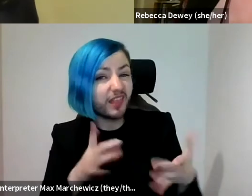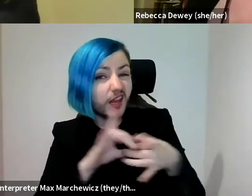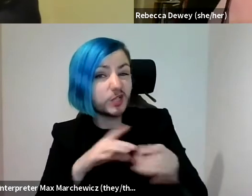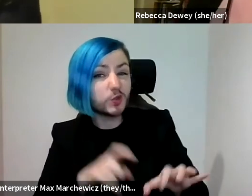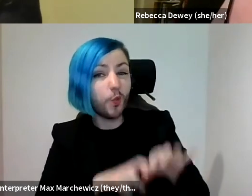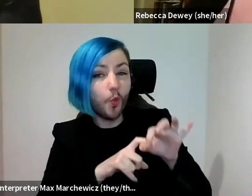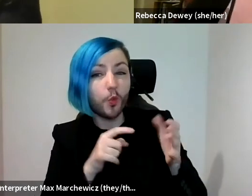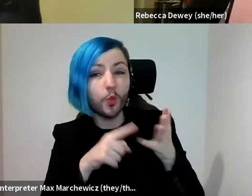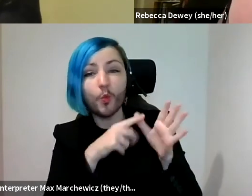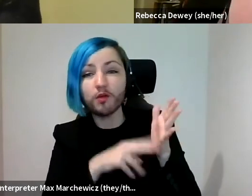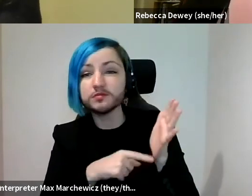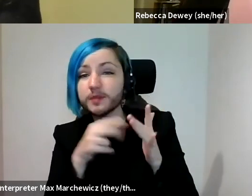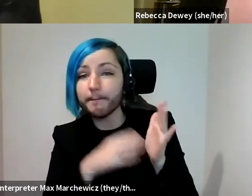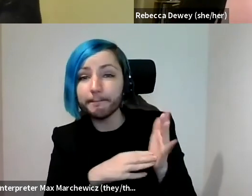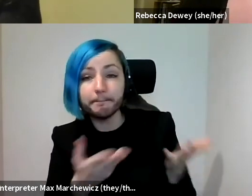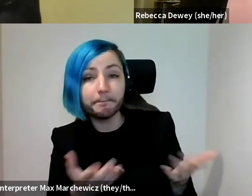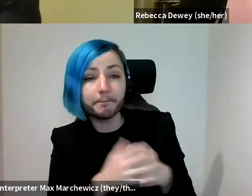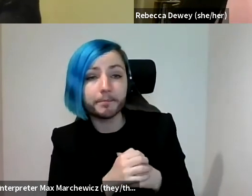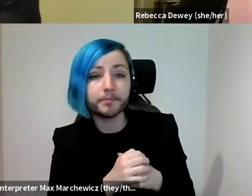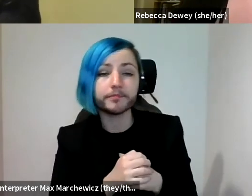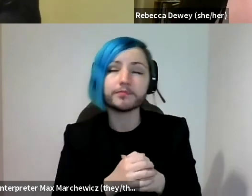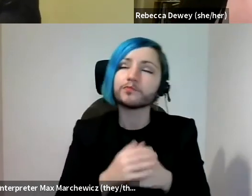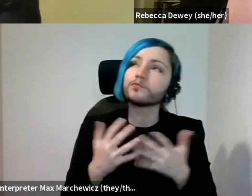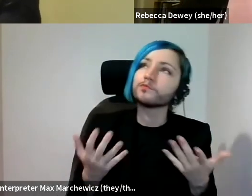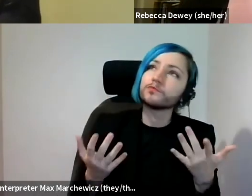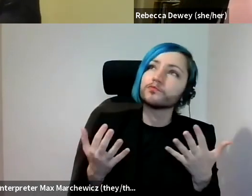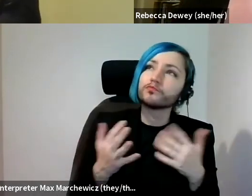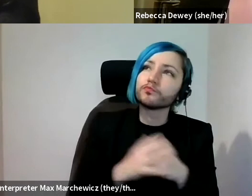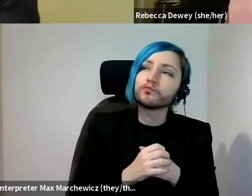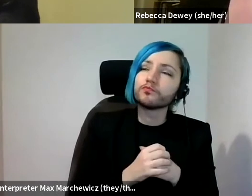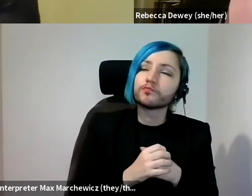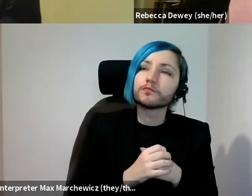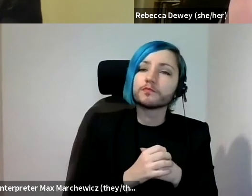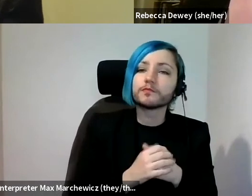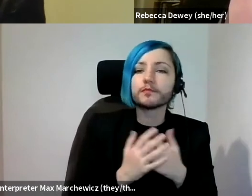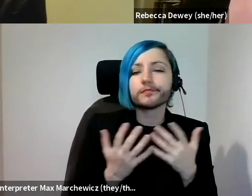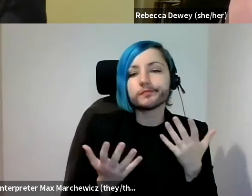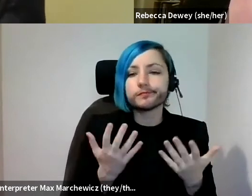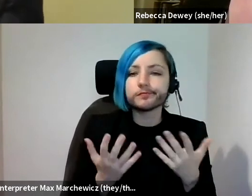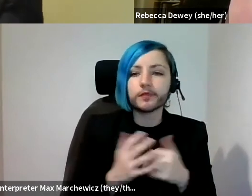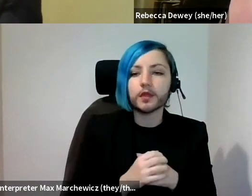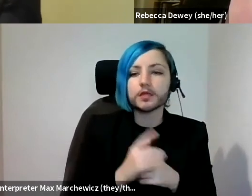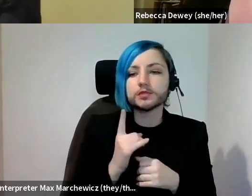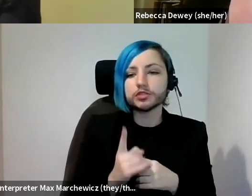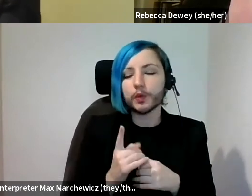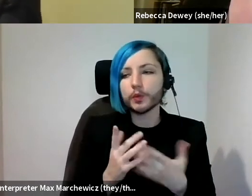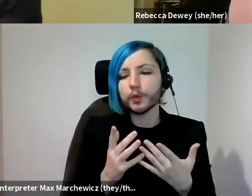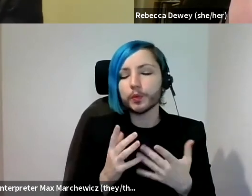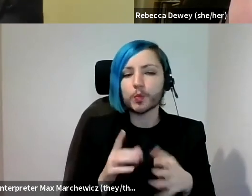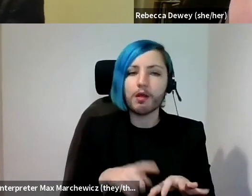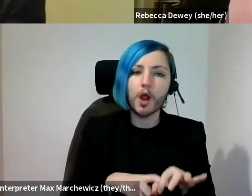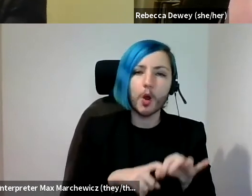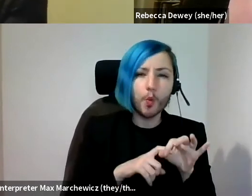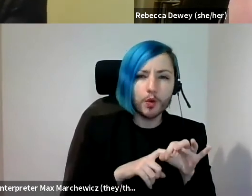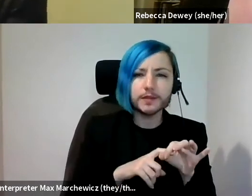At the quantum level, so that is so where quantum is an